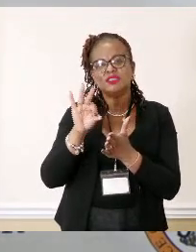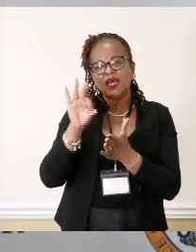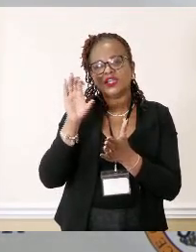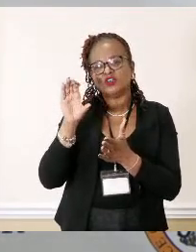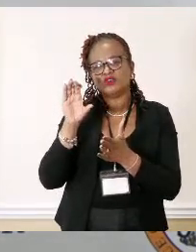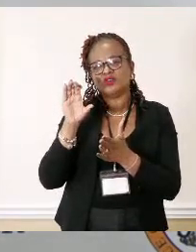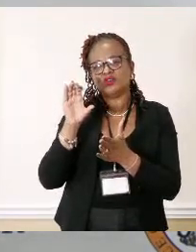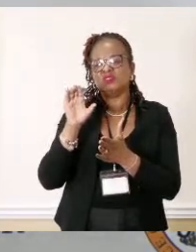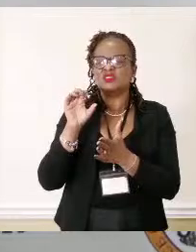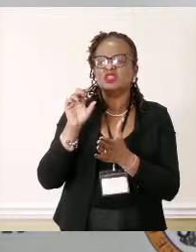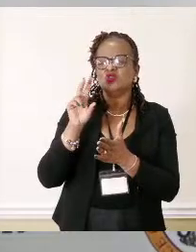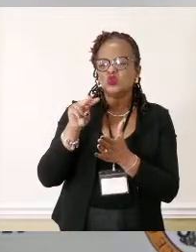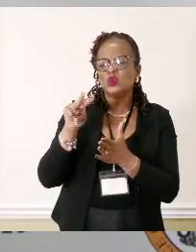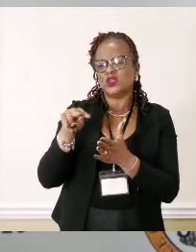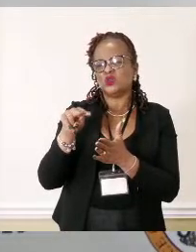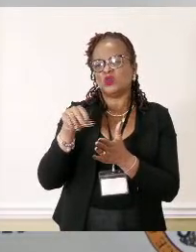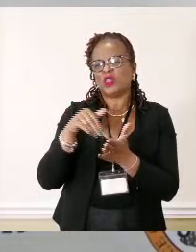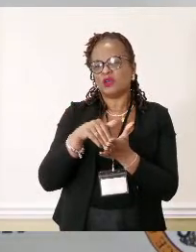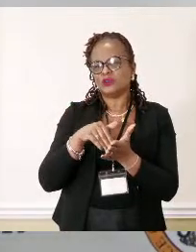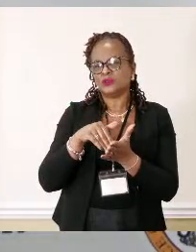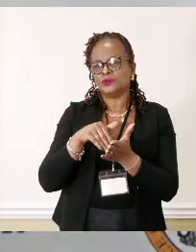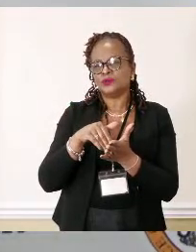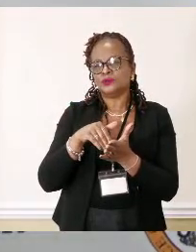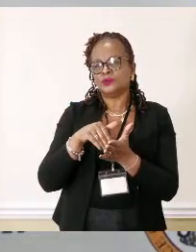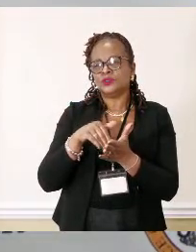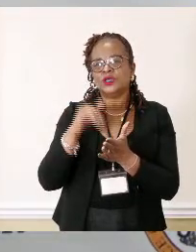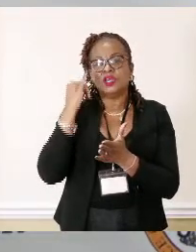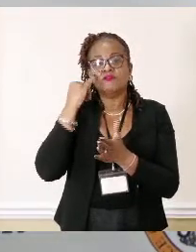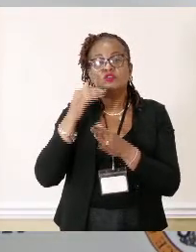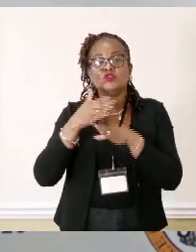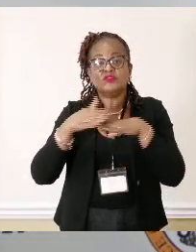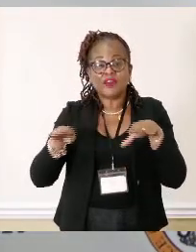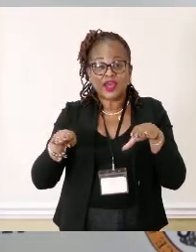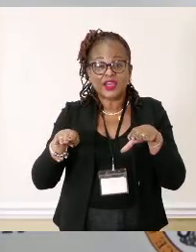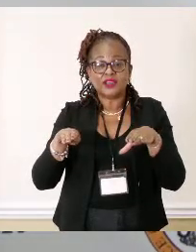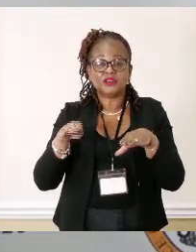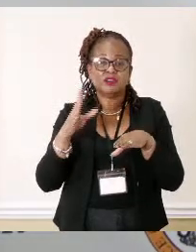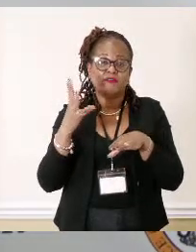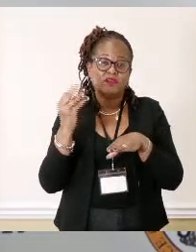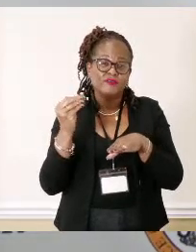21,900, say 22,000. We know that if you divide the